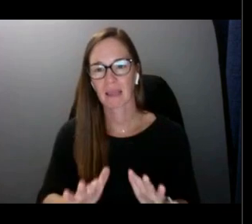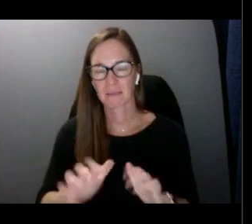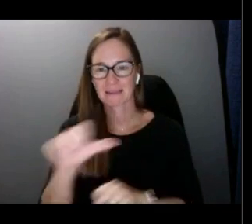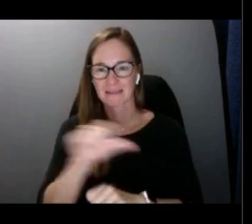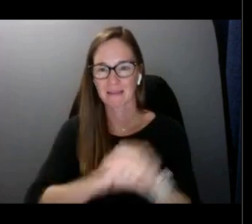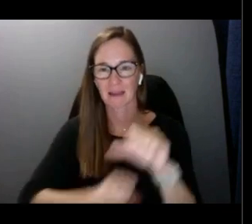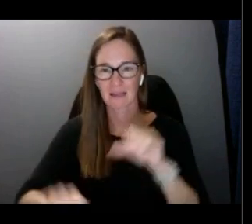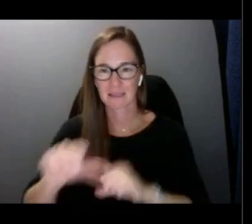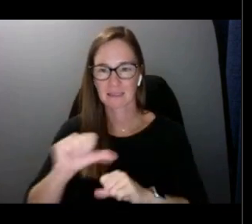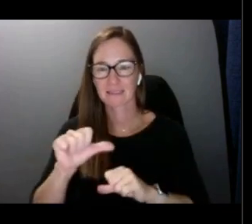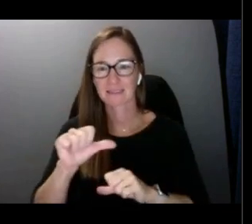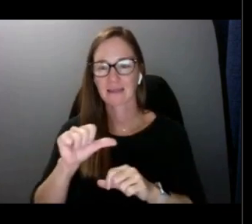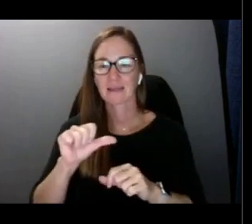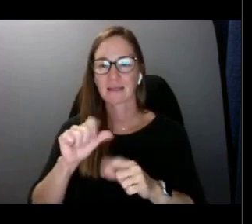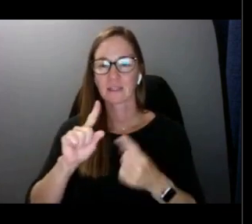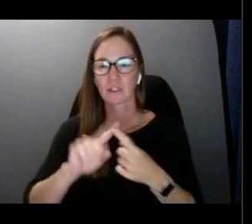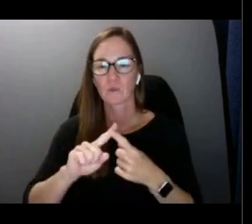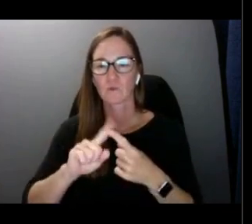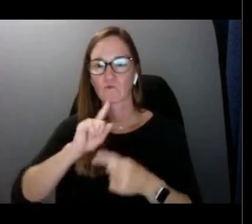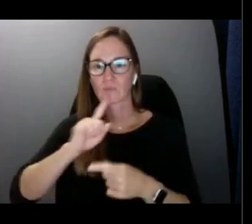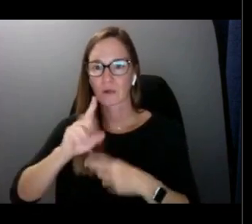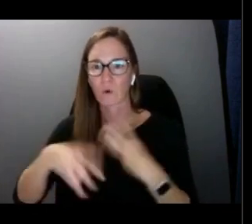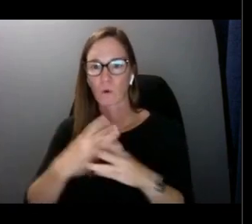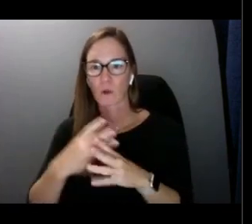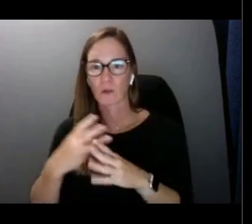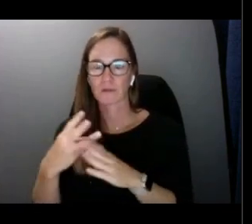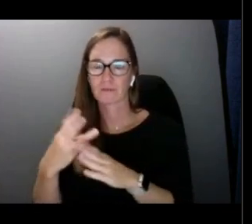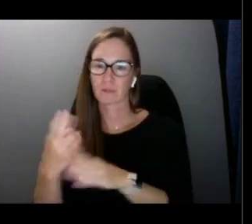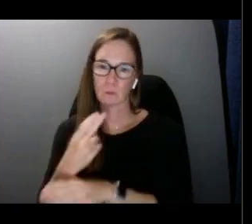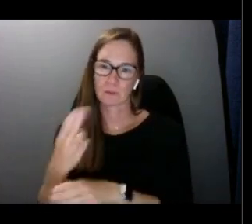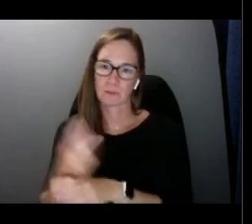science into practical applications.